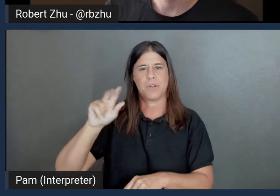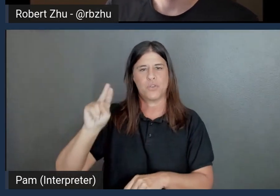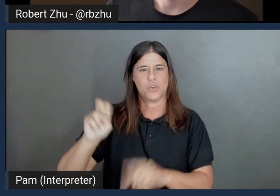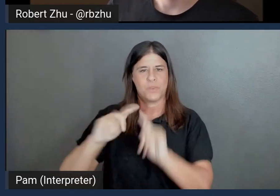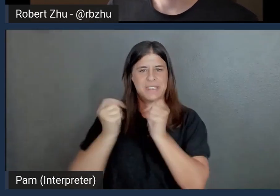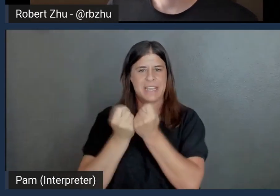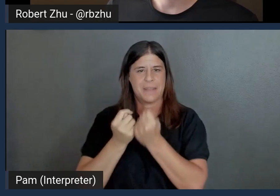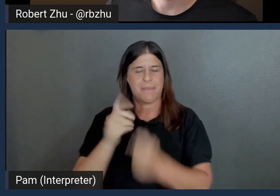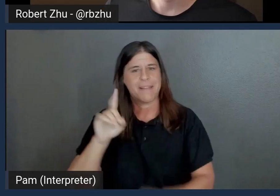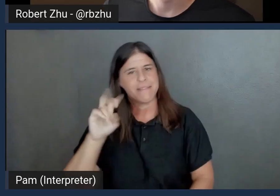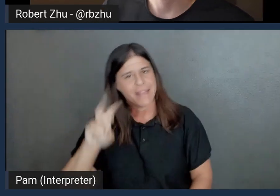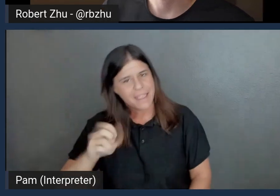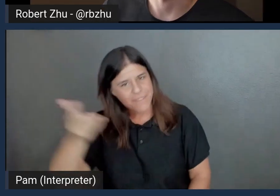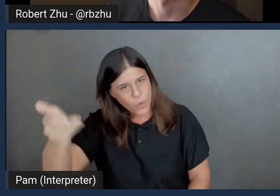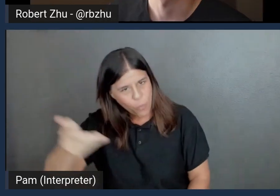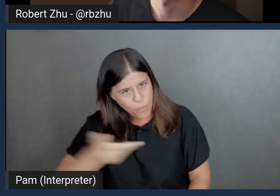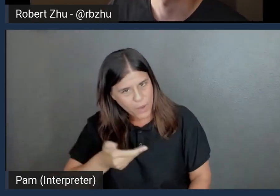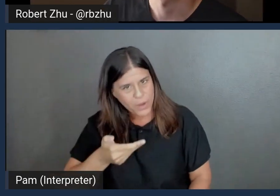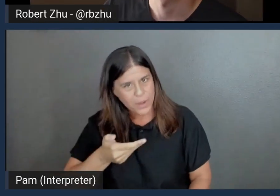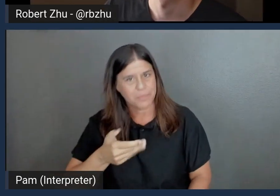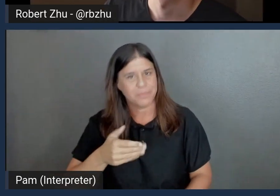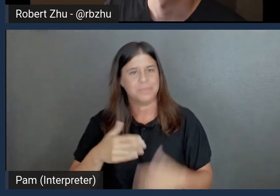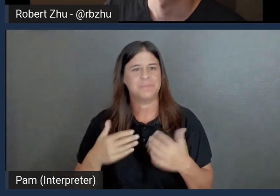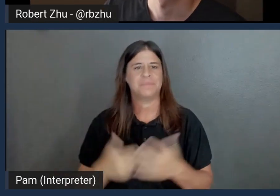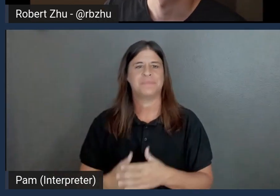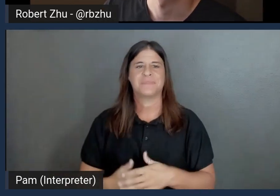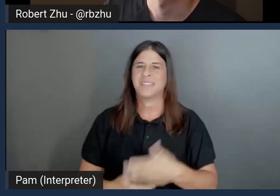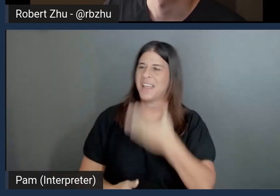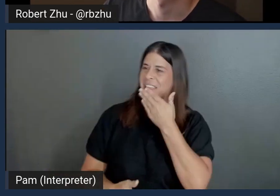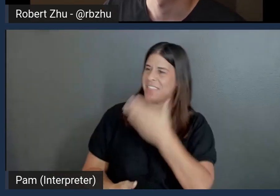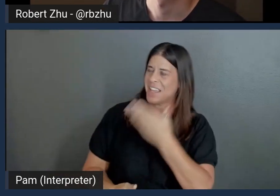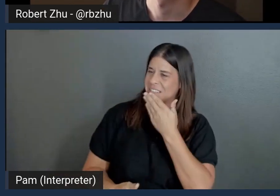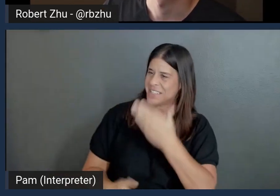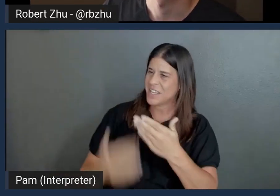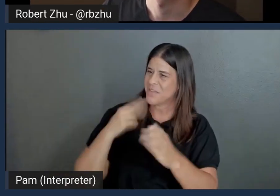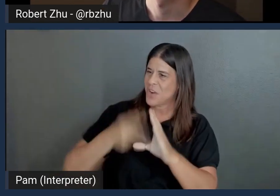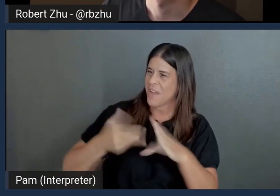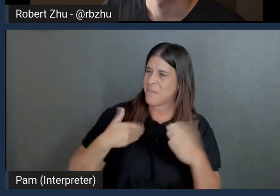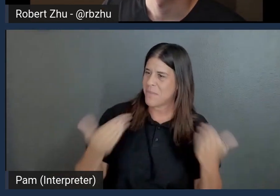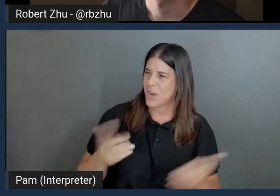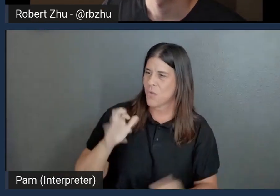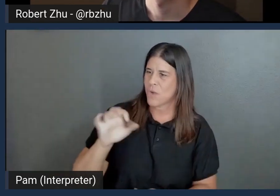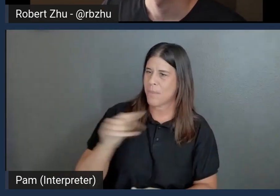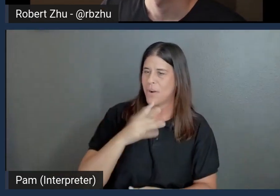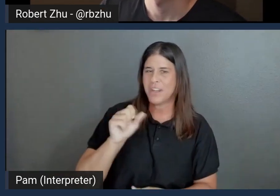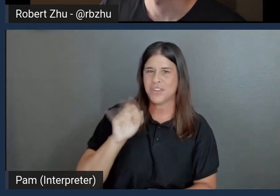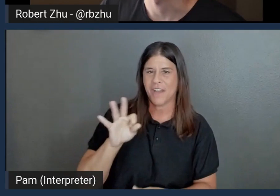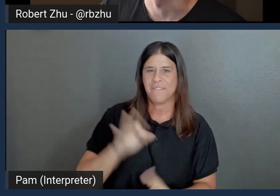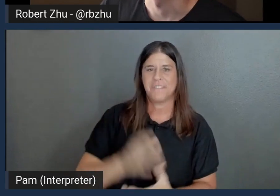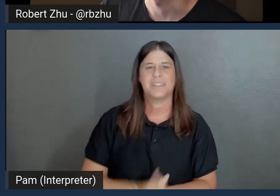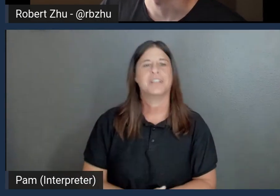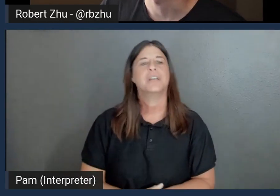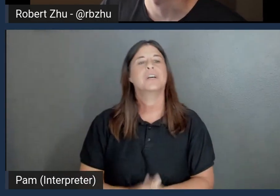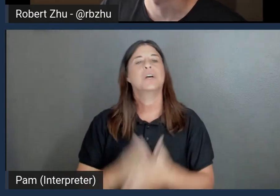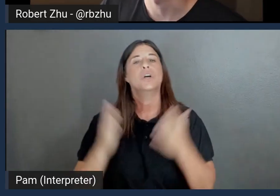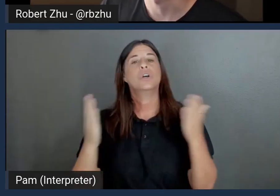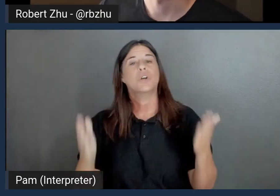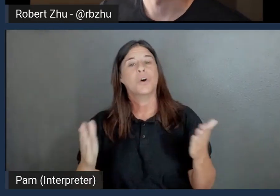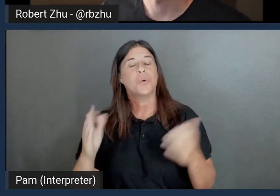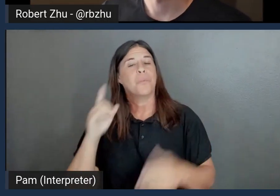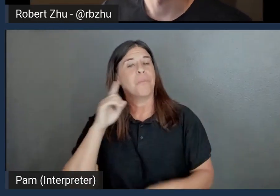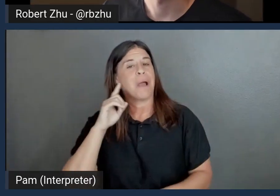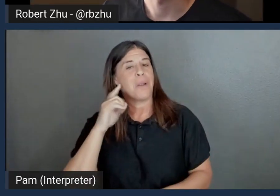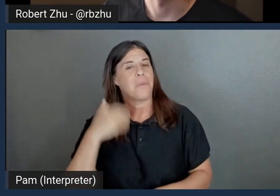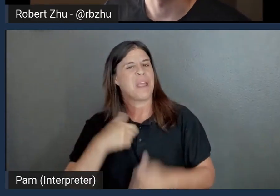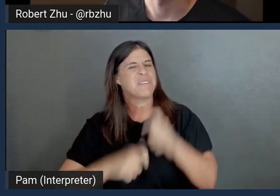Dave, welcome to the show. Thanks. Thank you for having me, Robert and Jeff. So I hear we have some